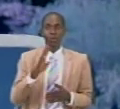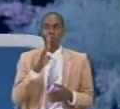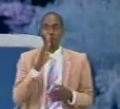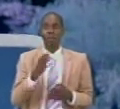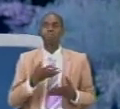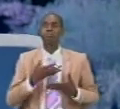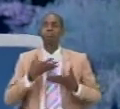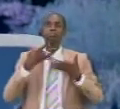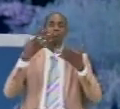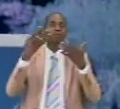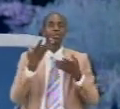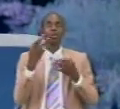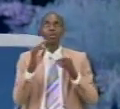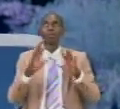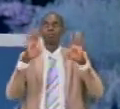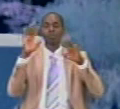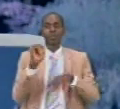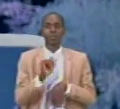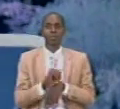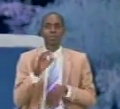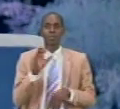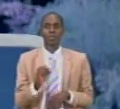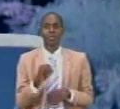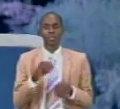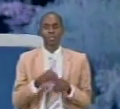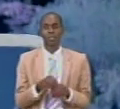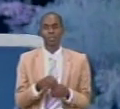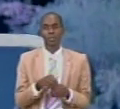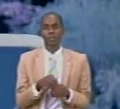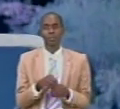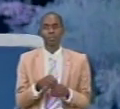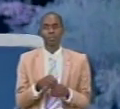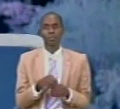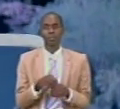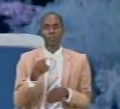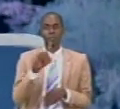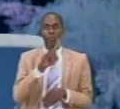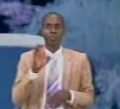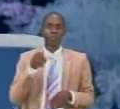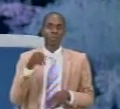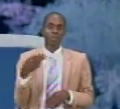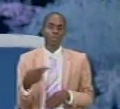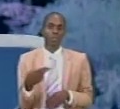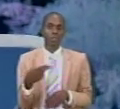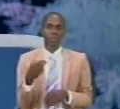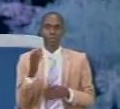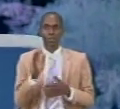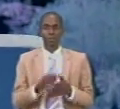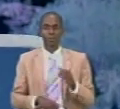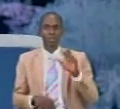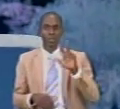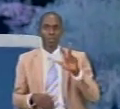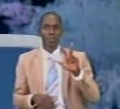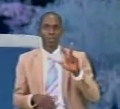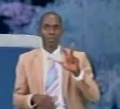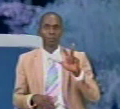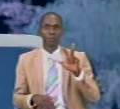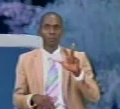miracles in Zephaniah chapter 3.